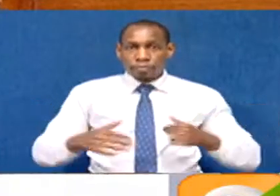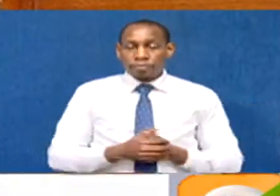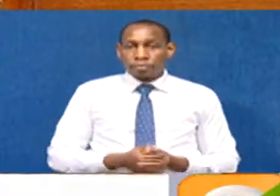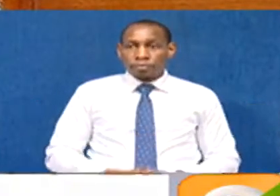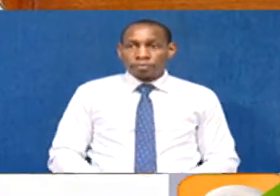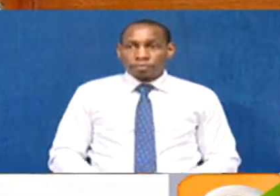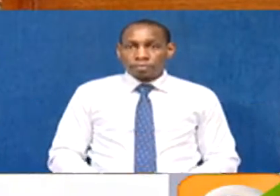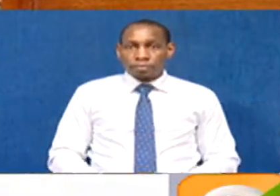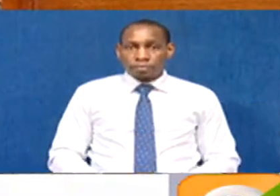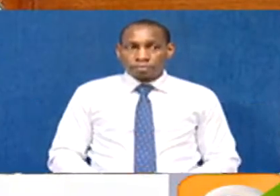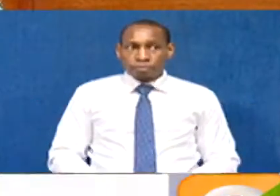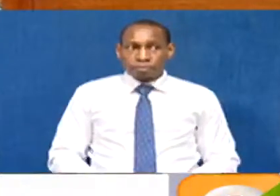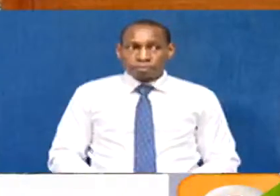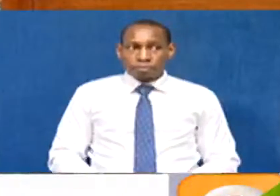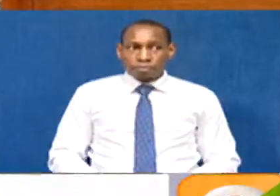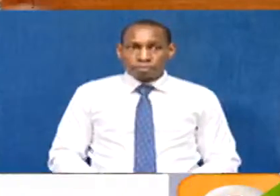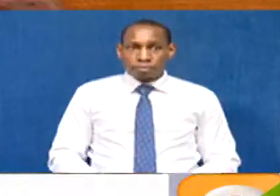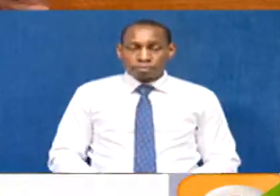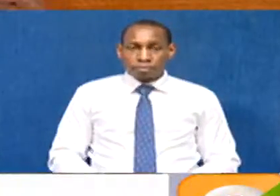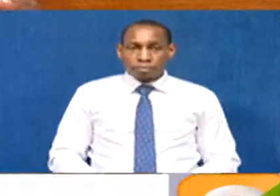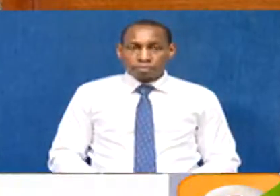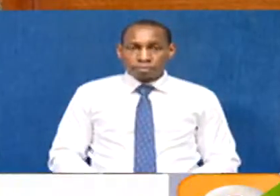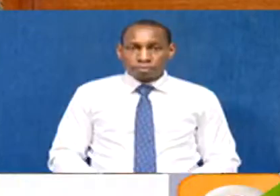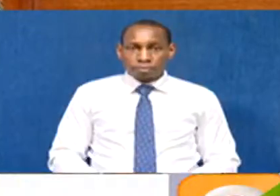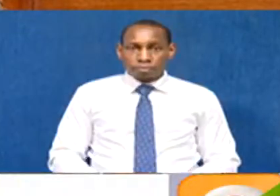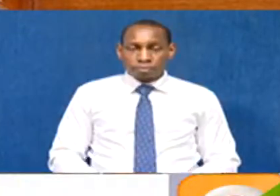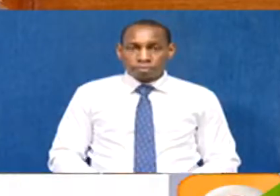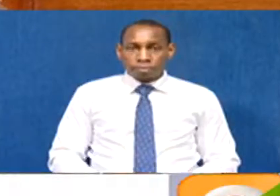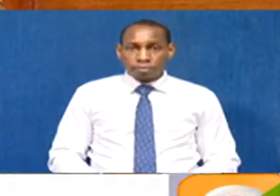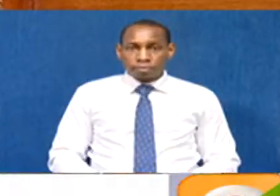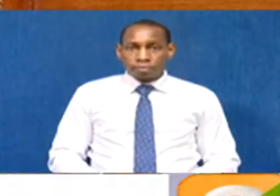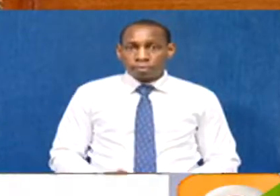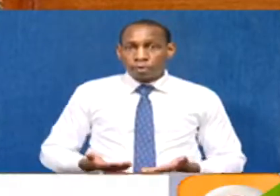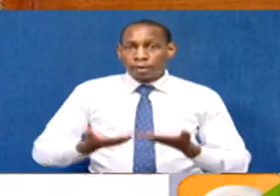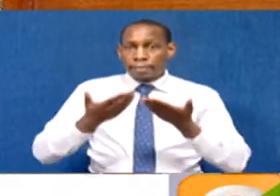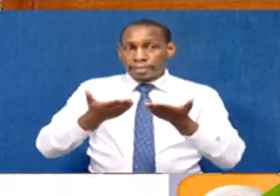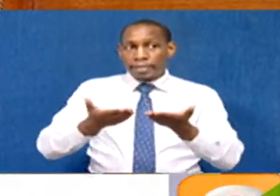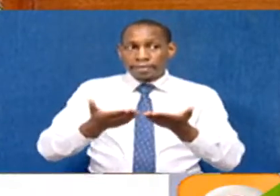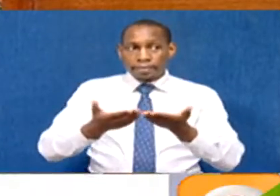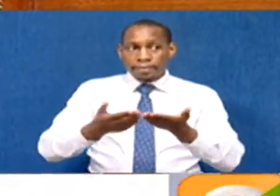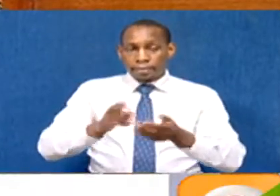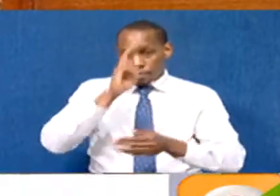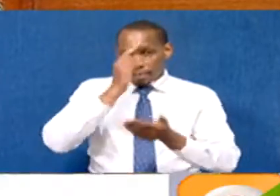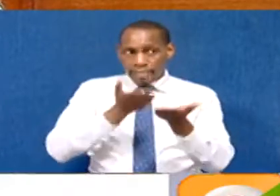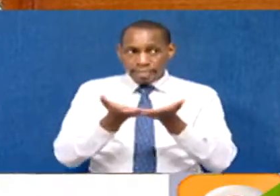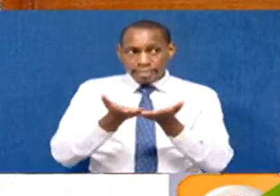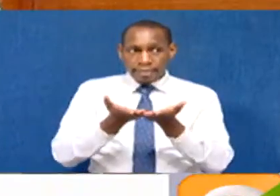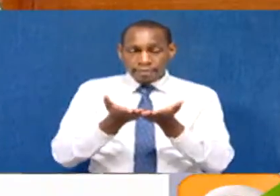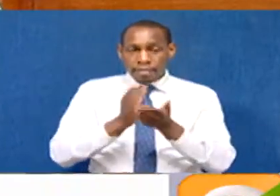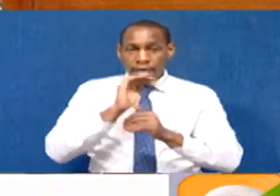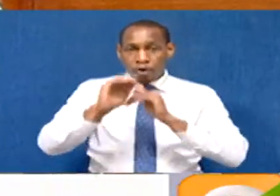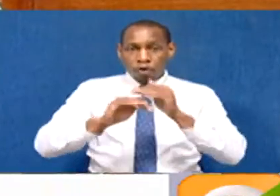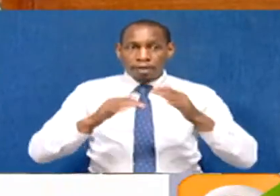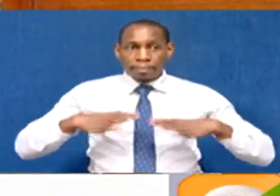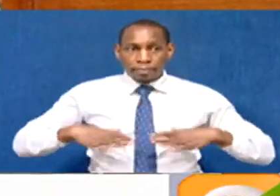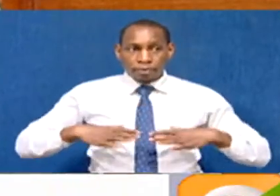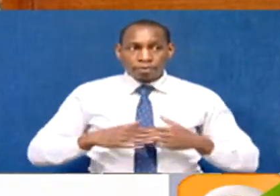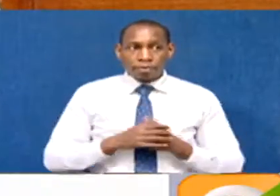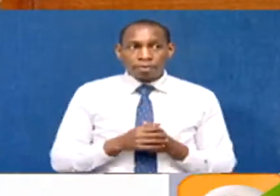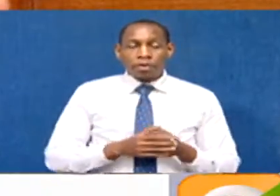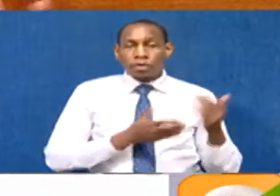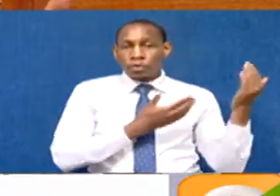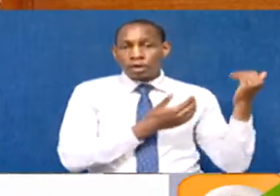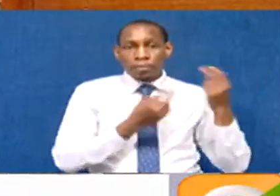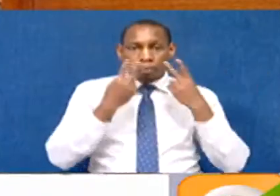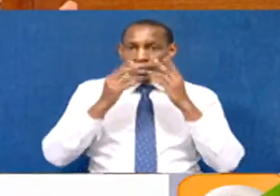neutral security officers that give police service to everybody. We hope